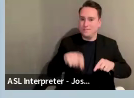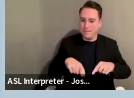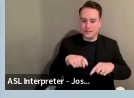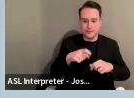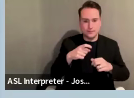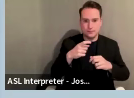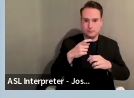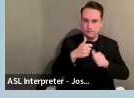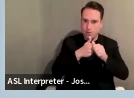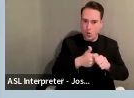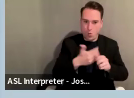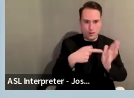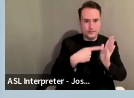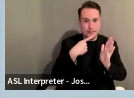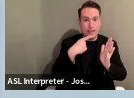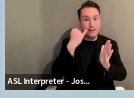for themselves.